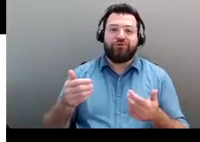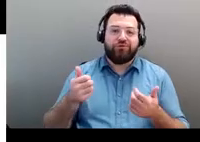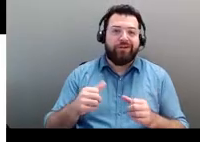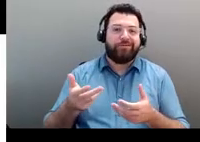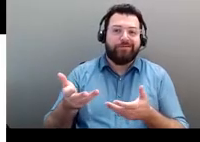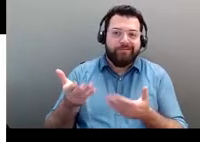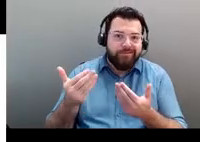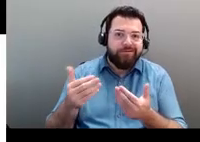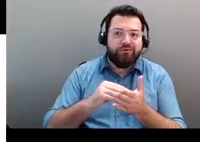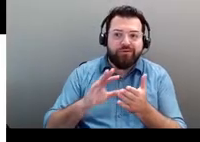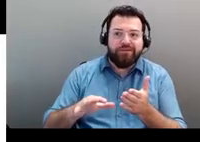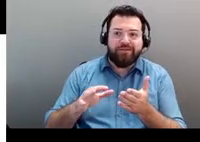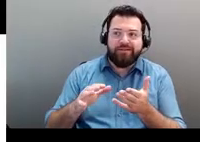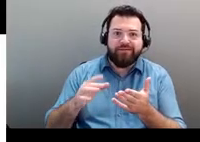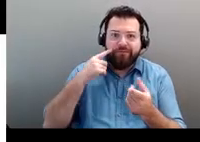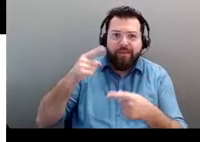about AI